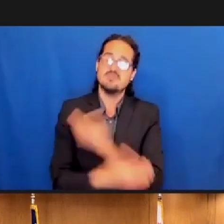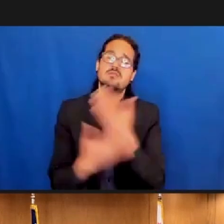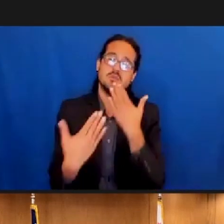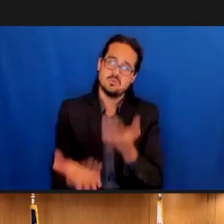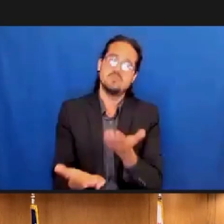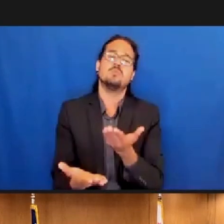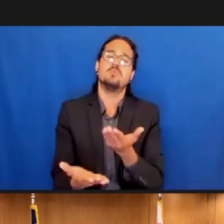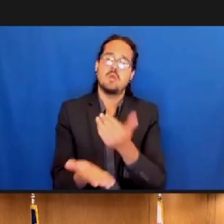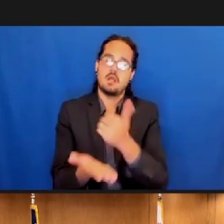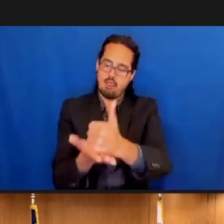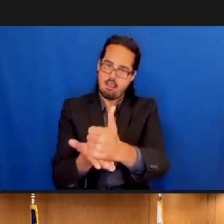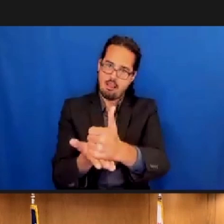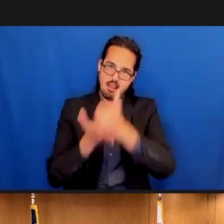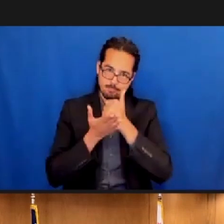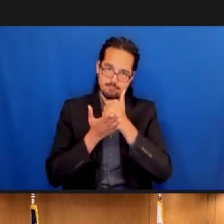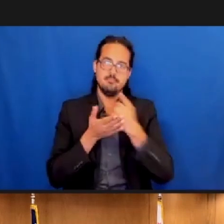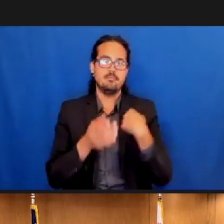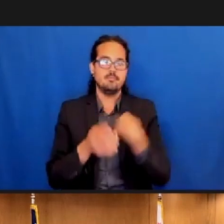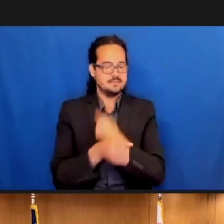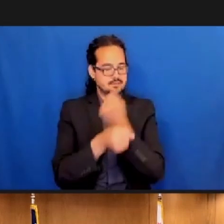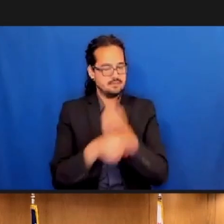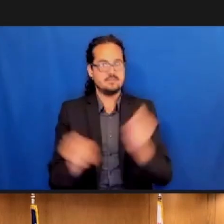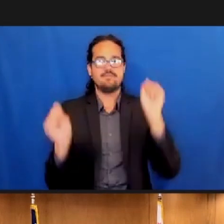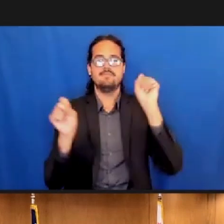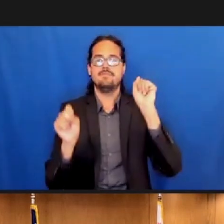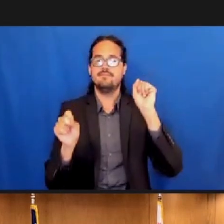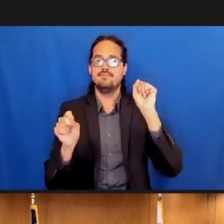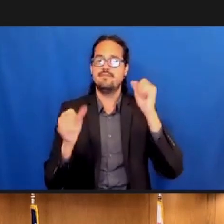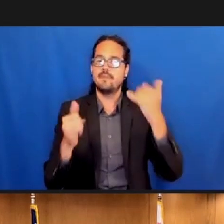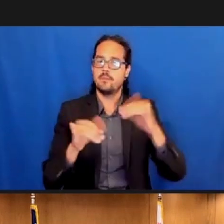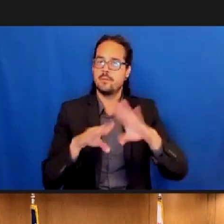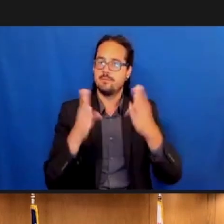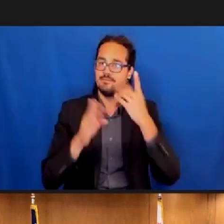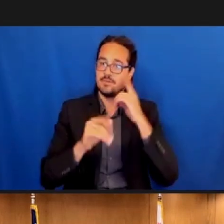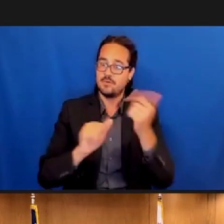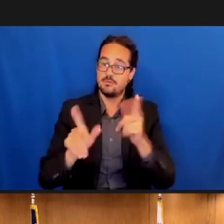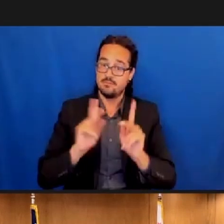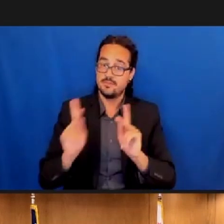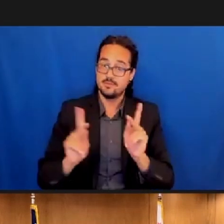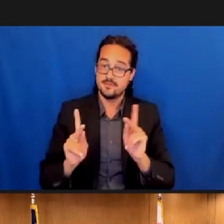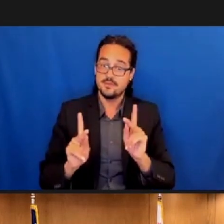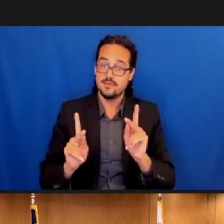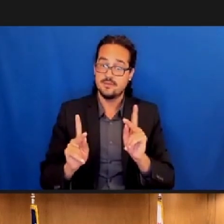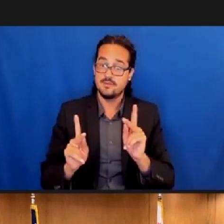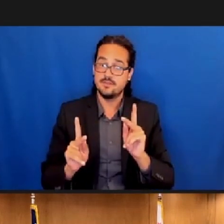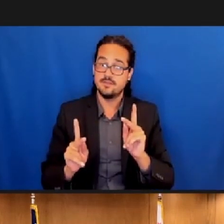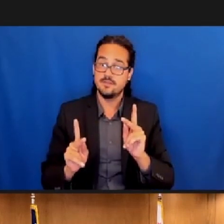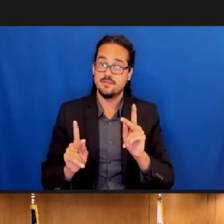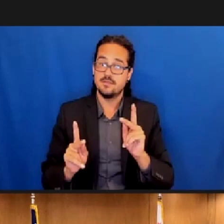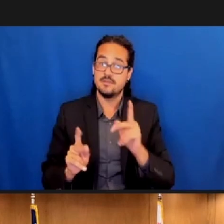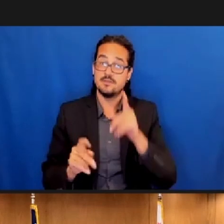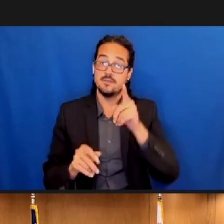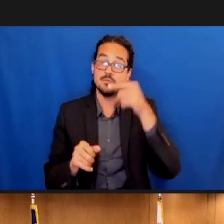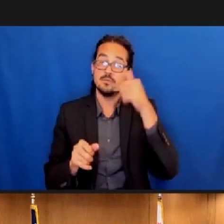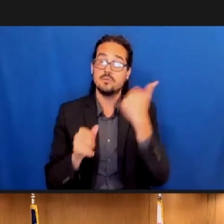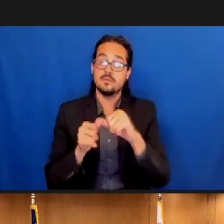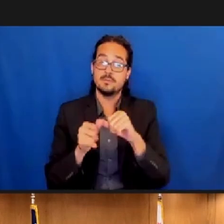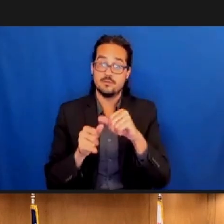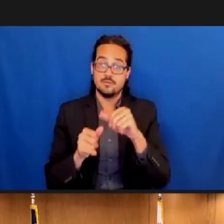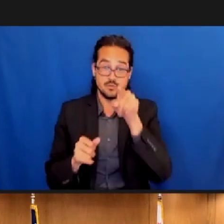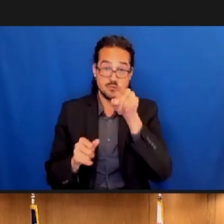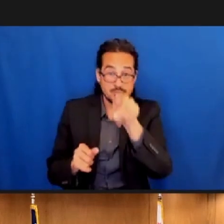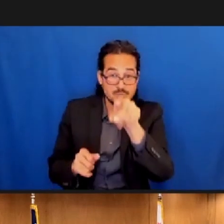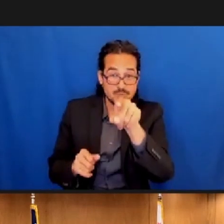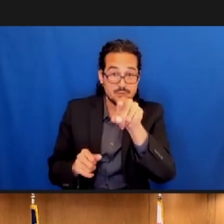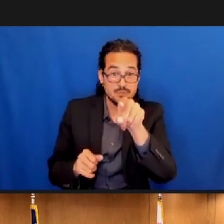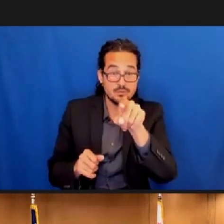in mind that we don't know what each other's pandemic experience has been, and we likely all have very different comfort